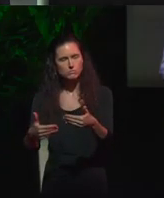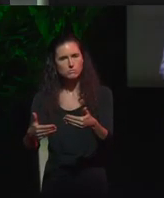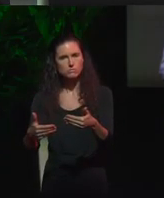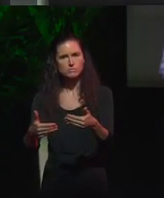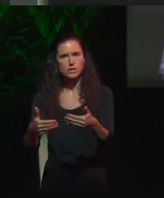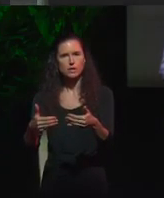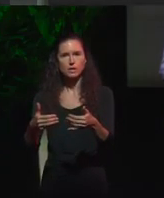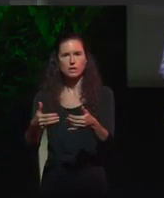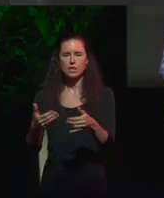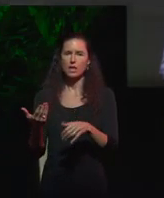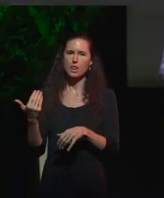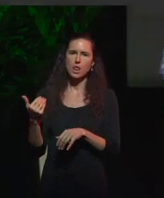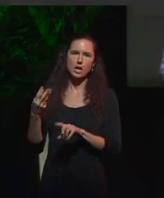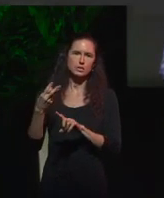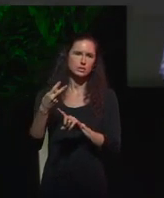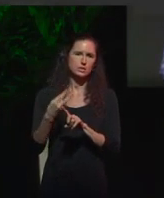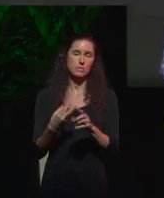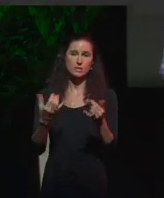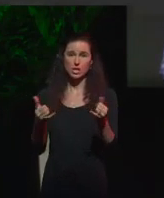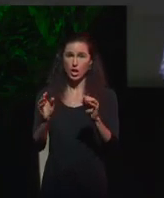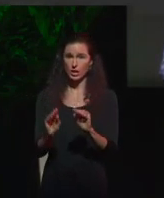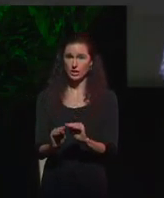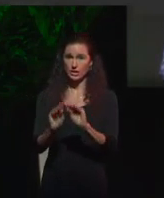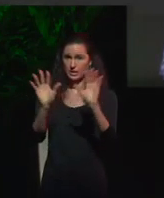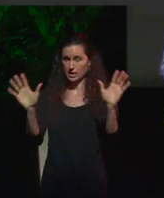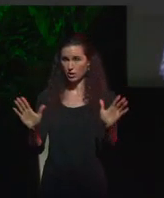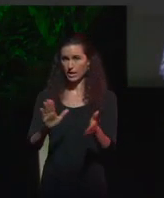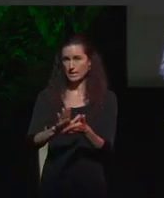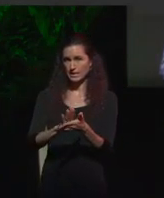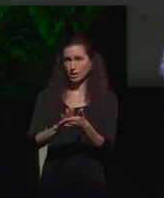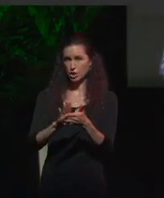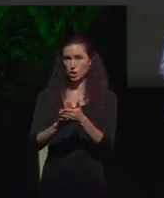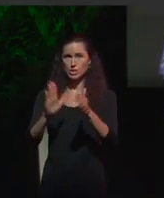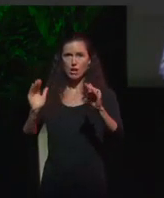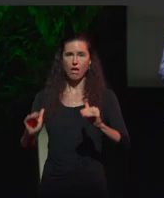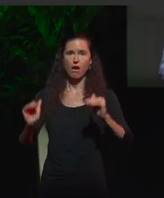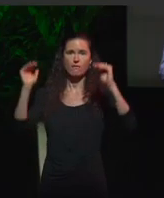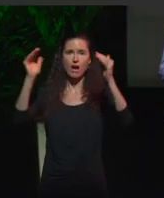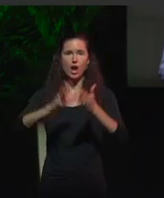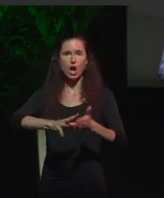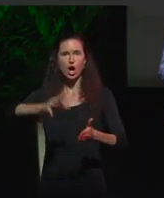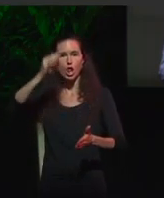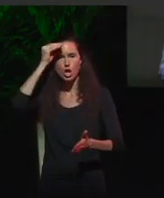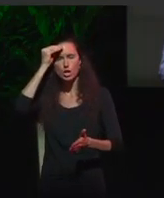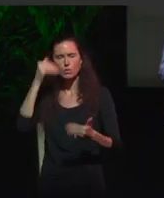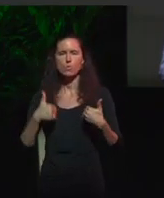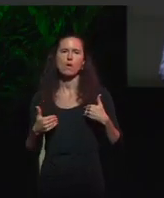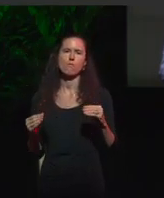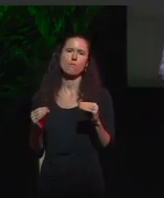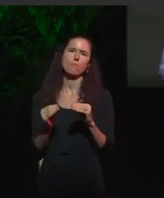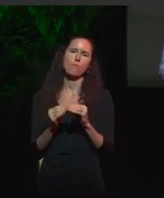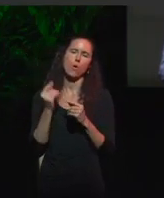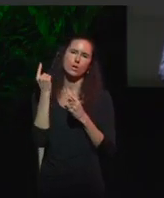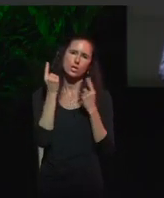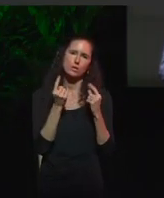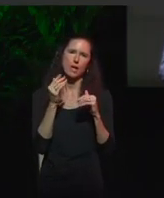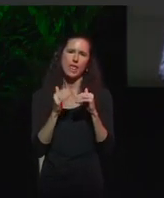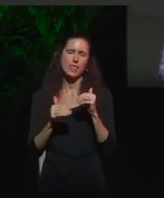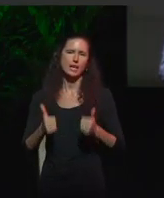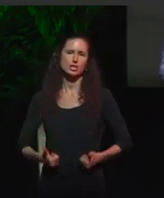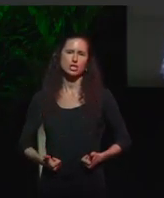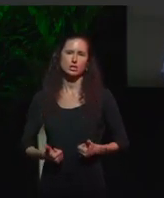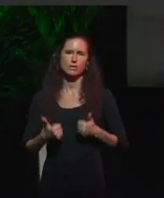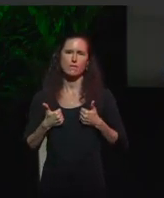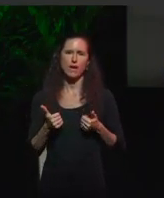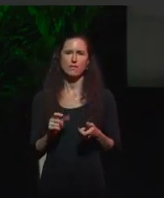the last 6 months have made it clear that as an institution of higher learning, we have much more to think about than just surviving